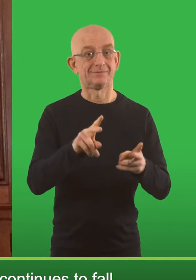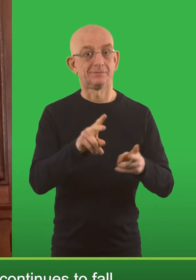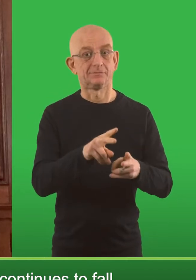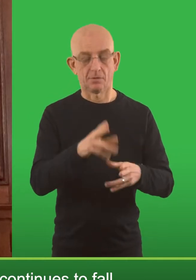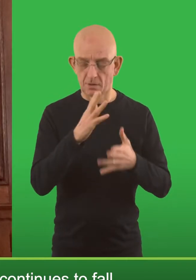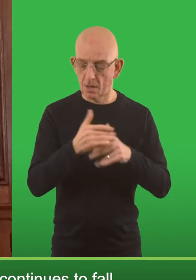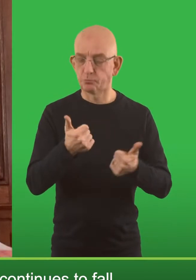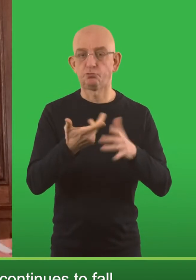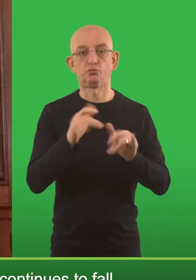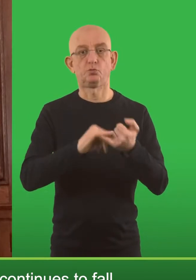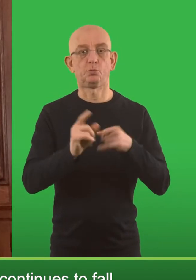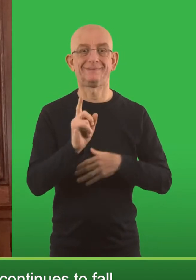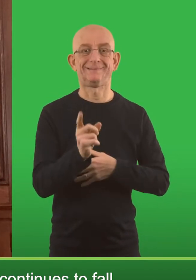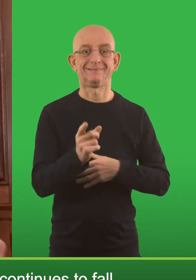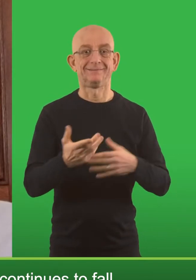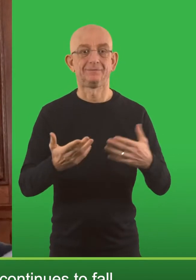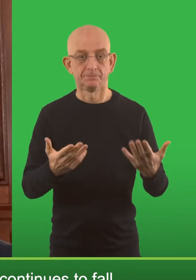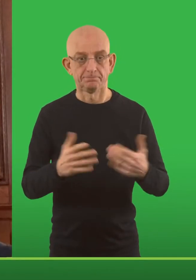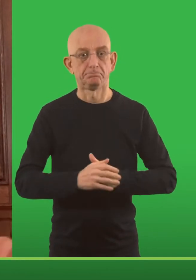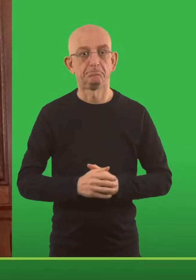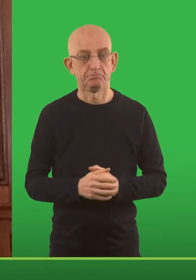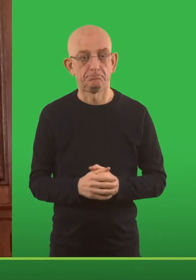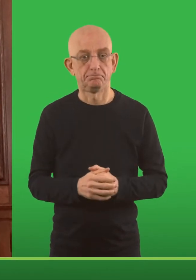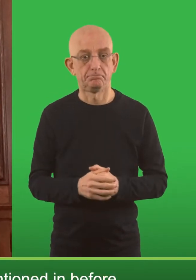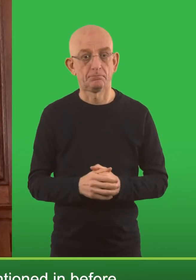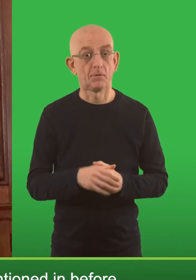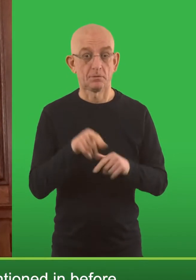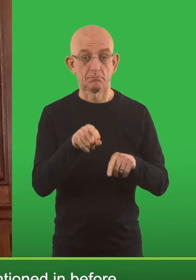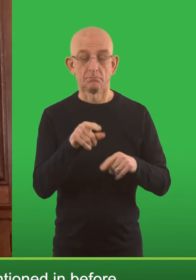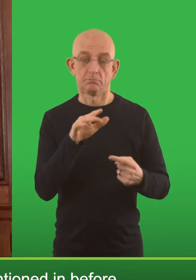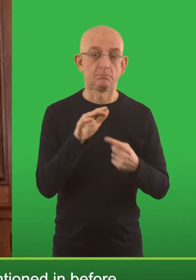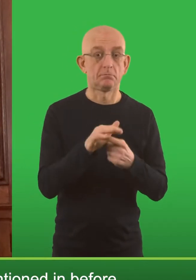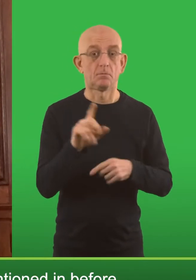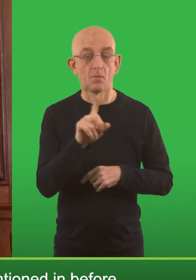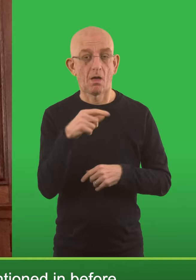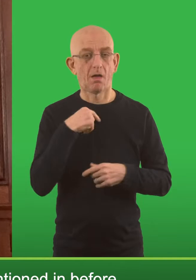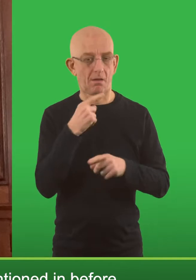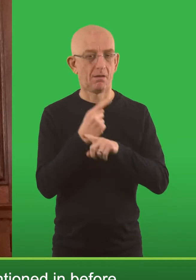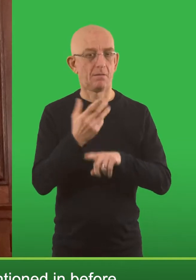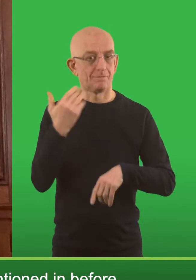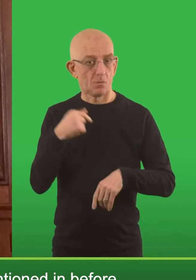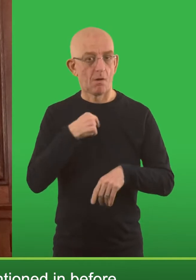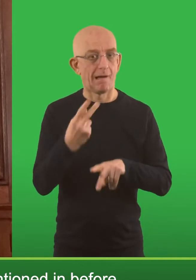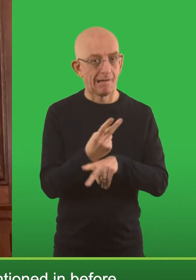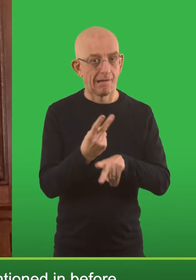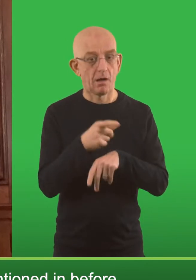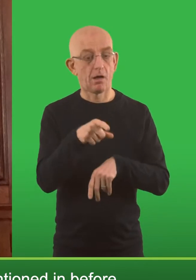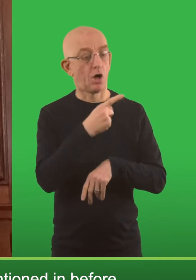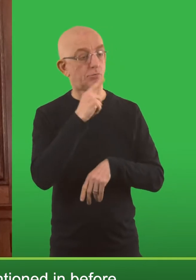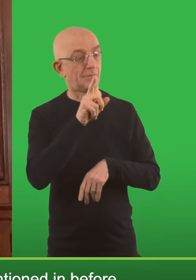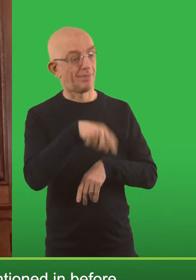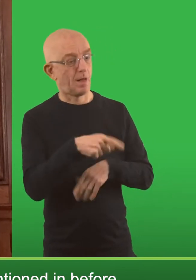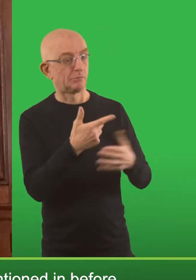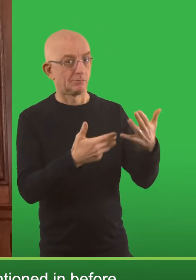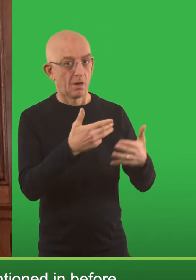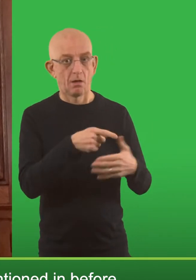fall and fall and fall and fall. So that's clearly good news. There's a really important issue, I've mentioned it before, I'll mention it again, on rate